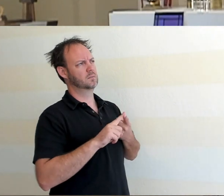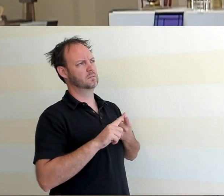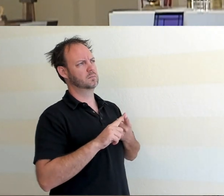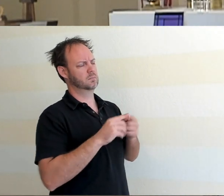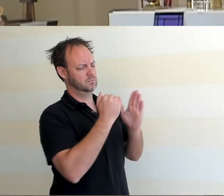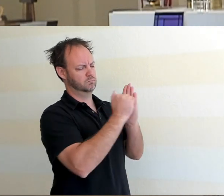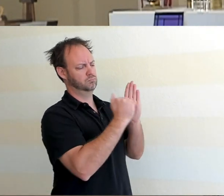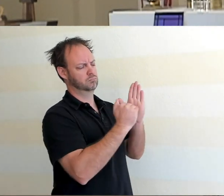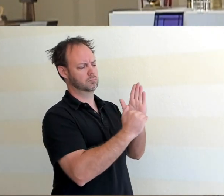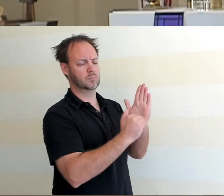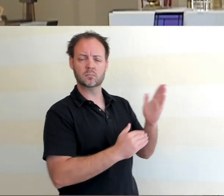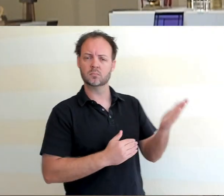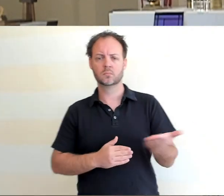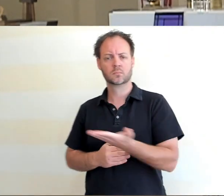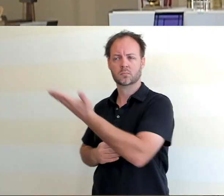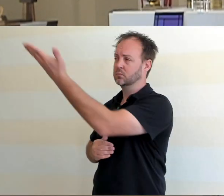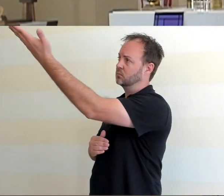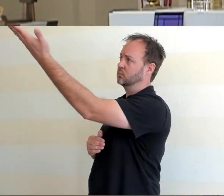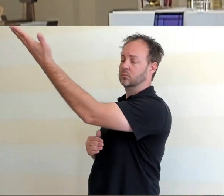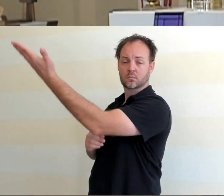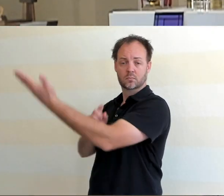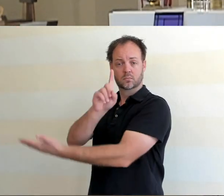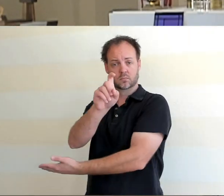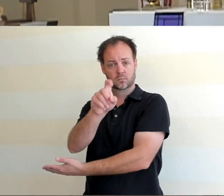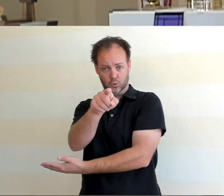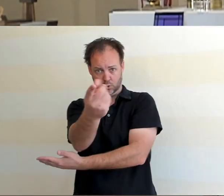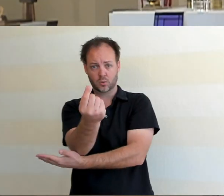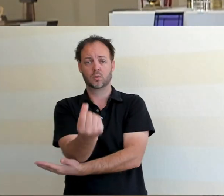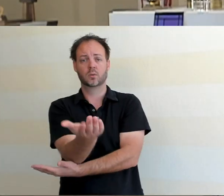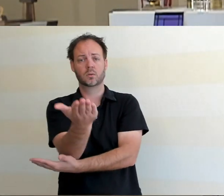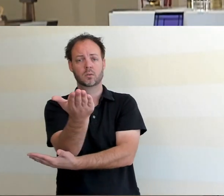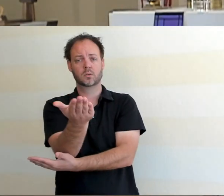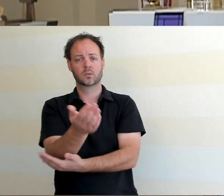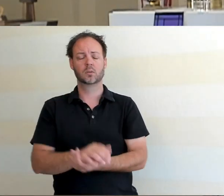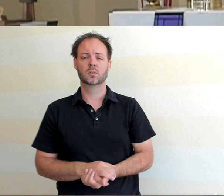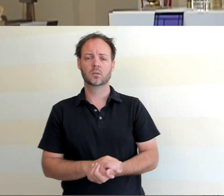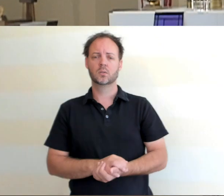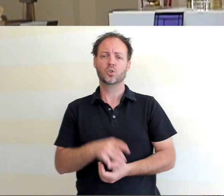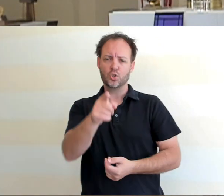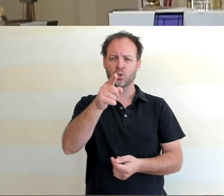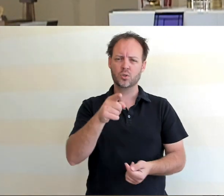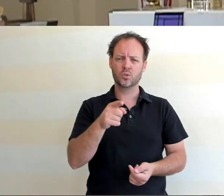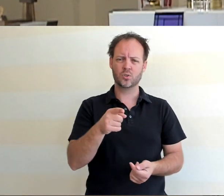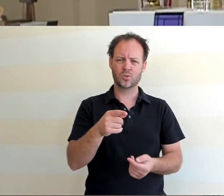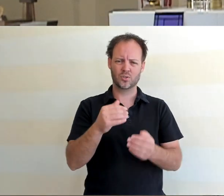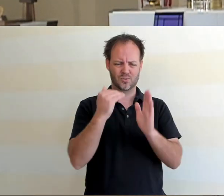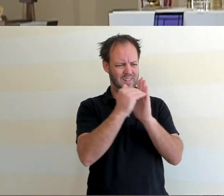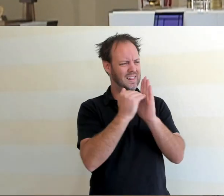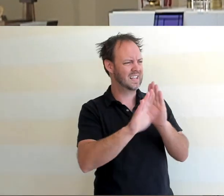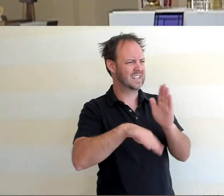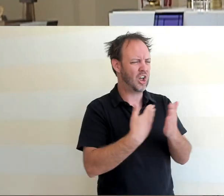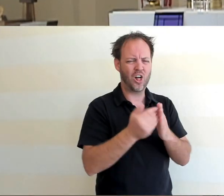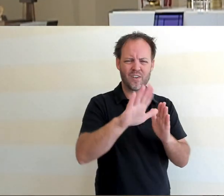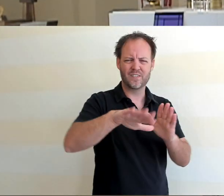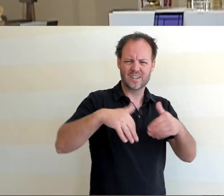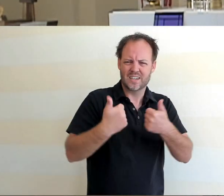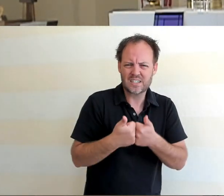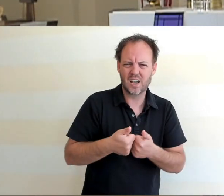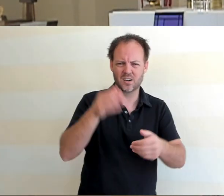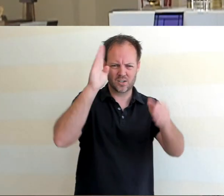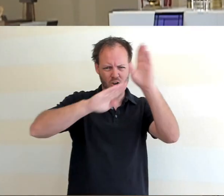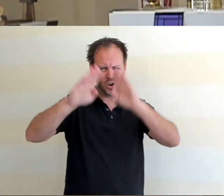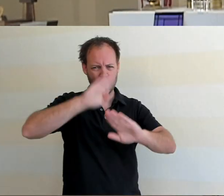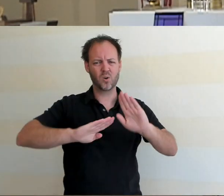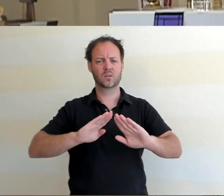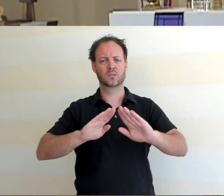it all into the Lord's hands? Do you take all the things that trouble you and worry you to